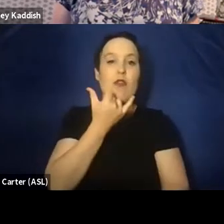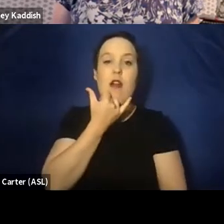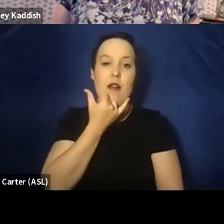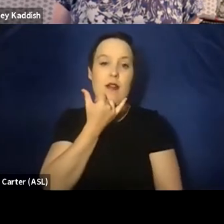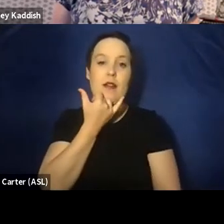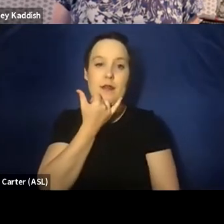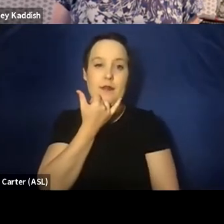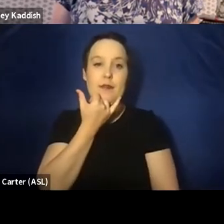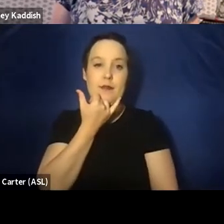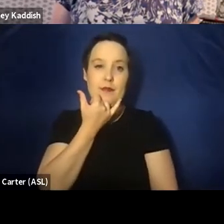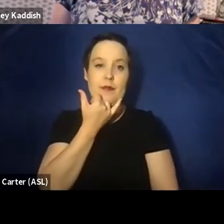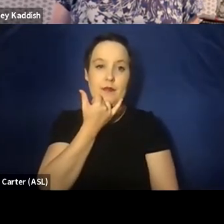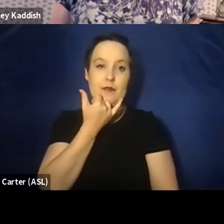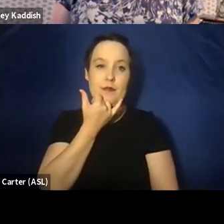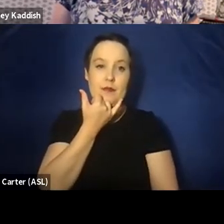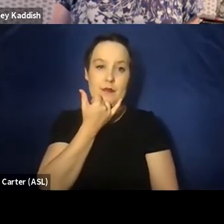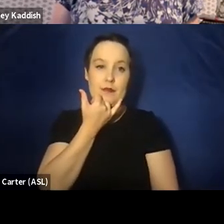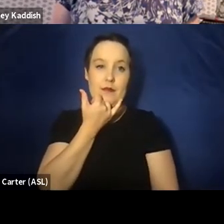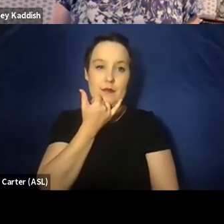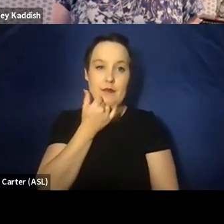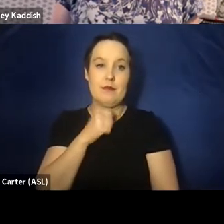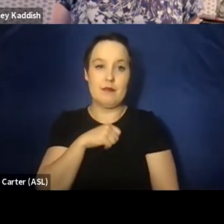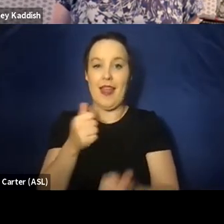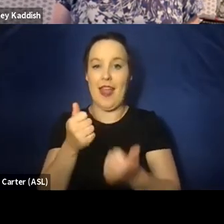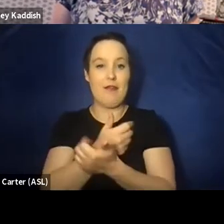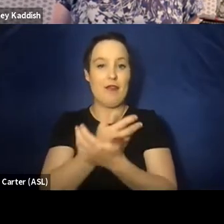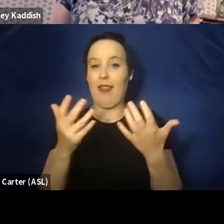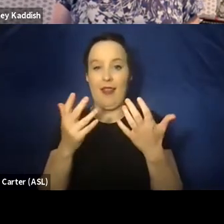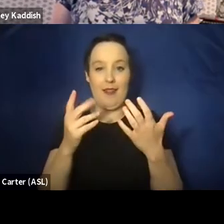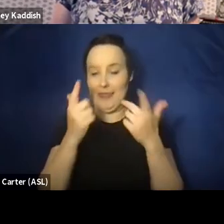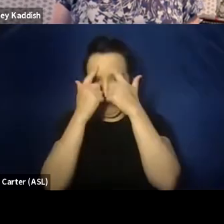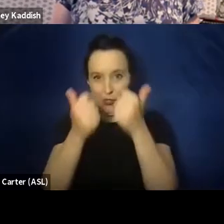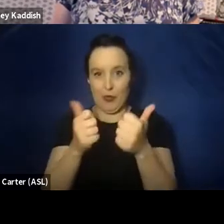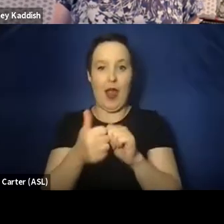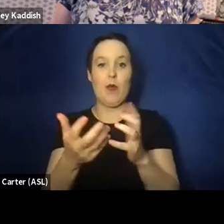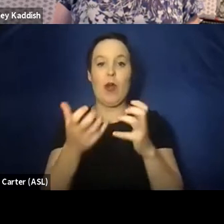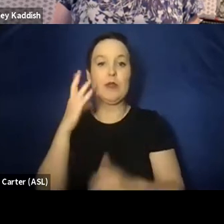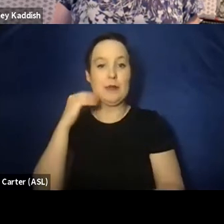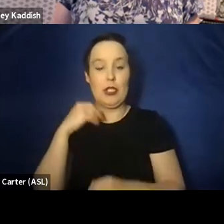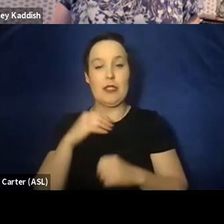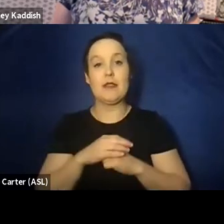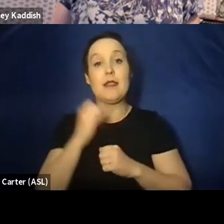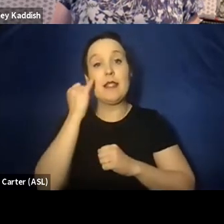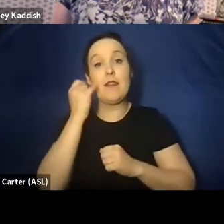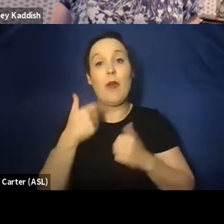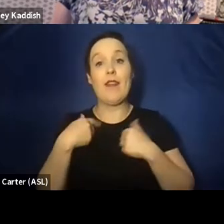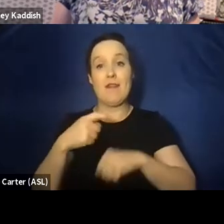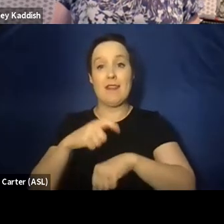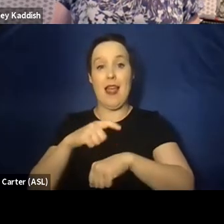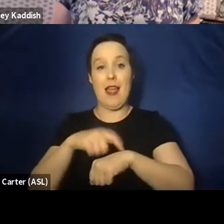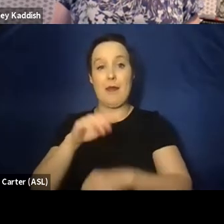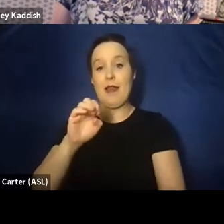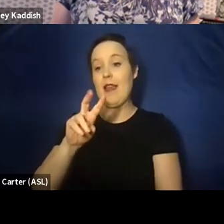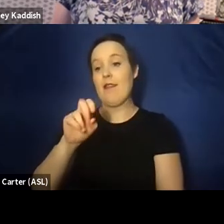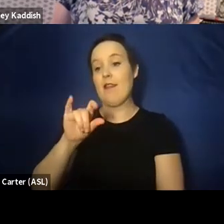wrong. Everything is experiential. If you have time, Evelyn Glennie is a very